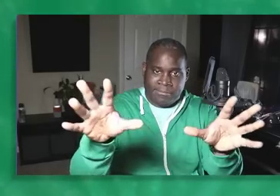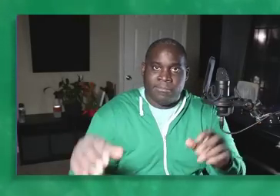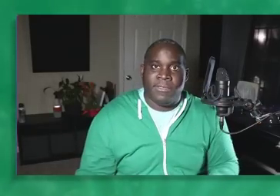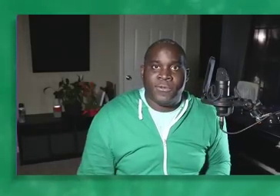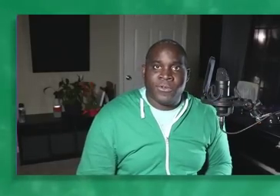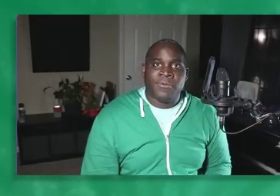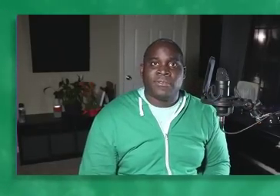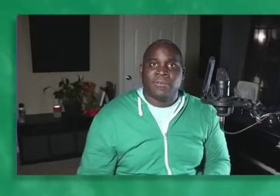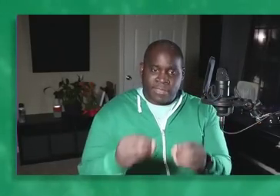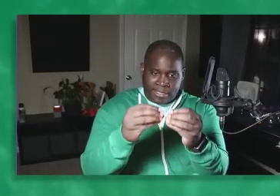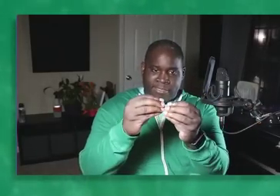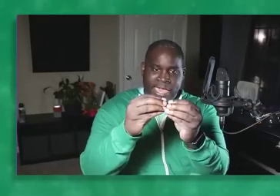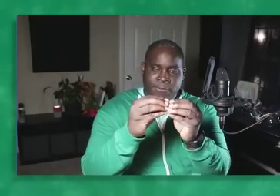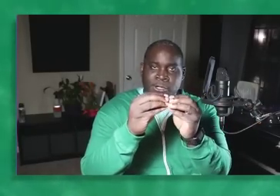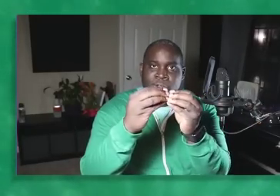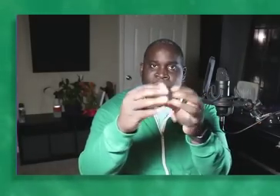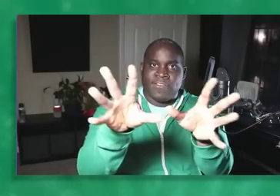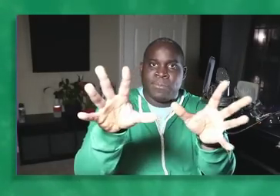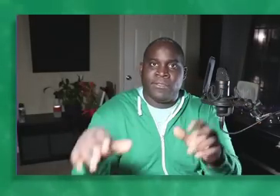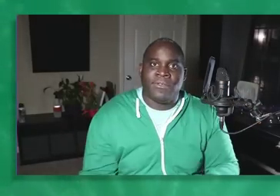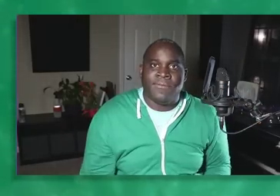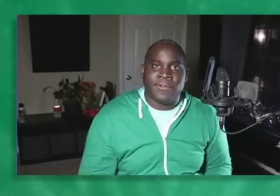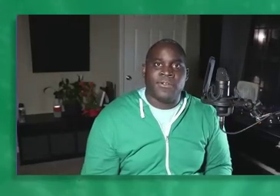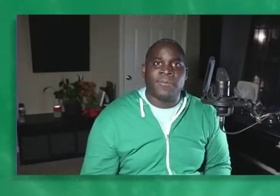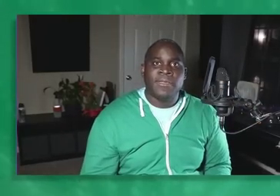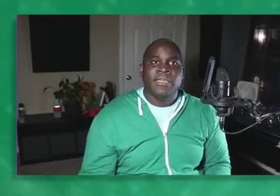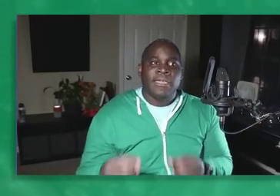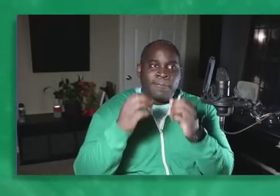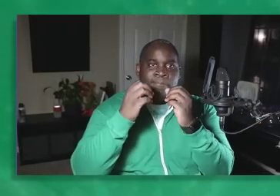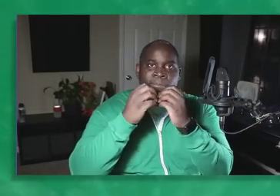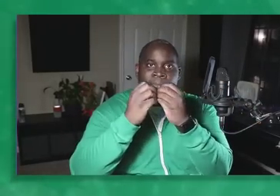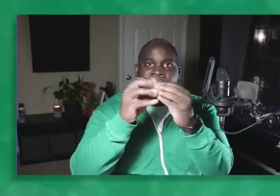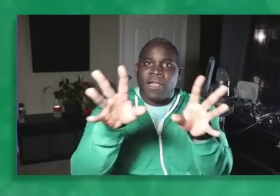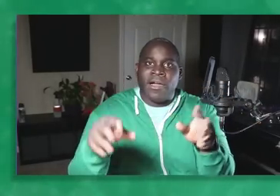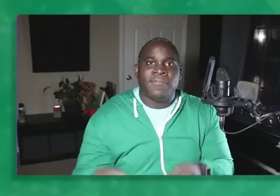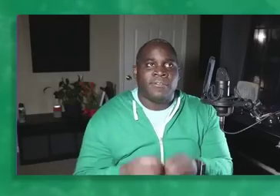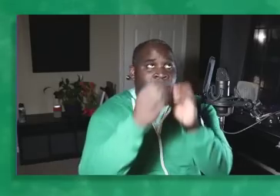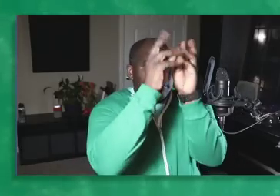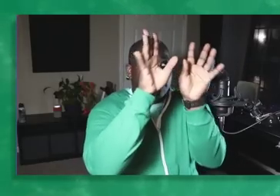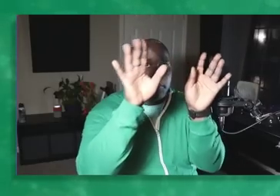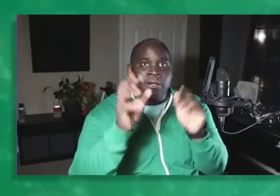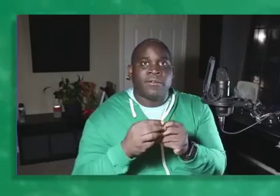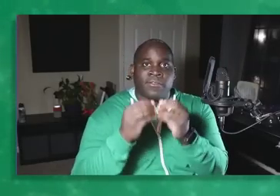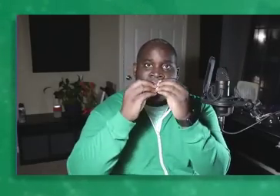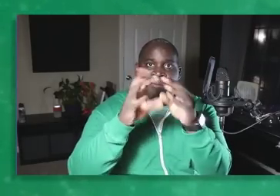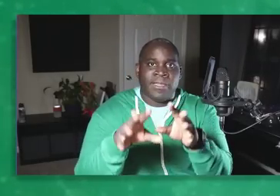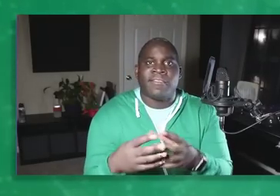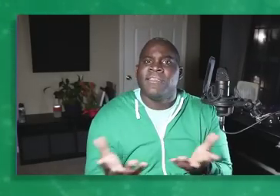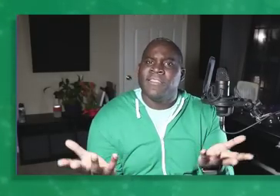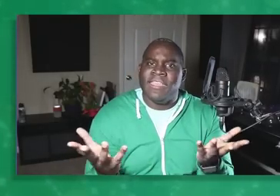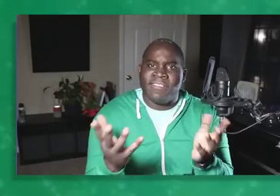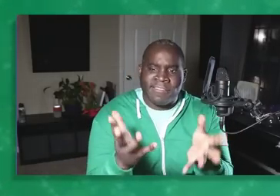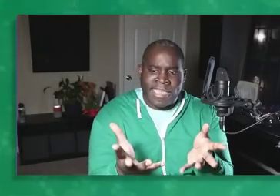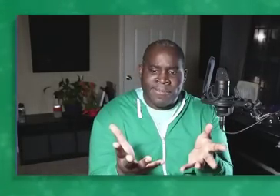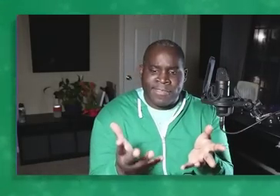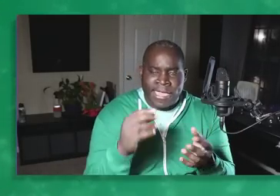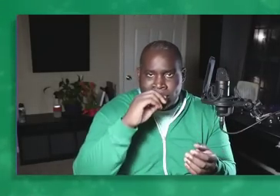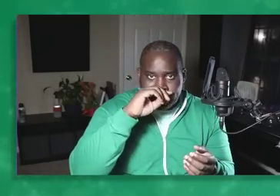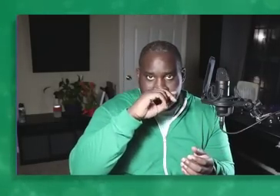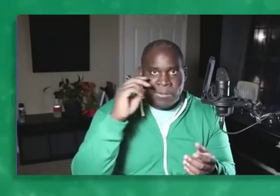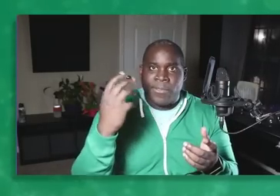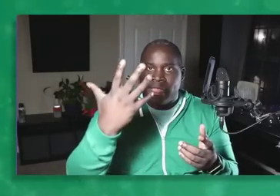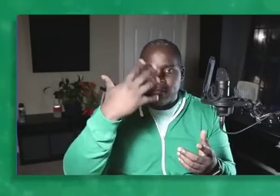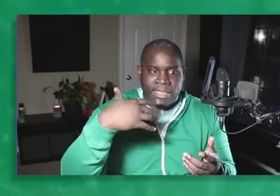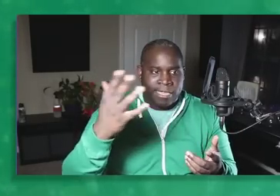split into a normal, like, they had one group and they split into a different group. It's awful. Sparkles. It splits. It's the same